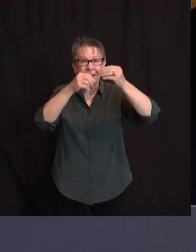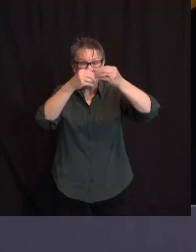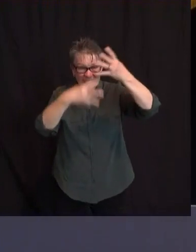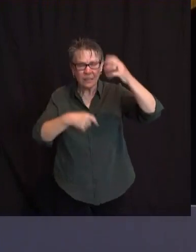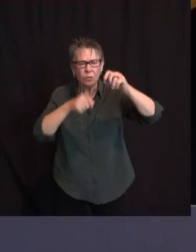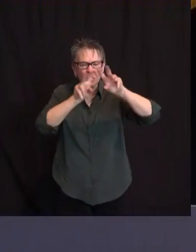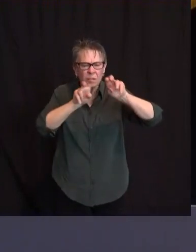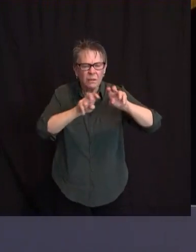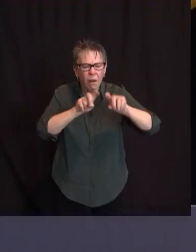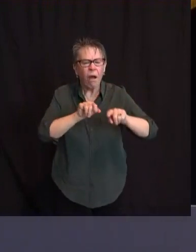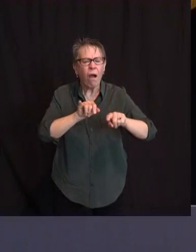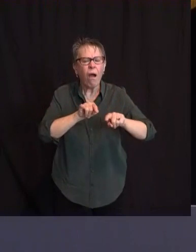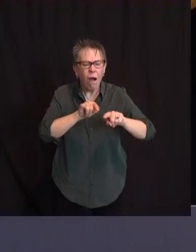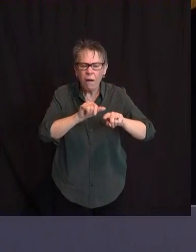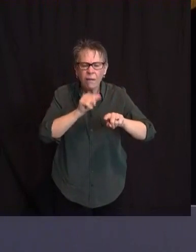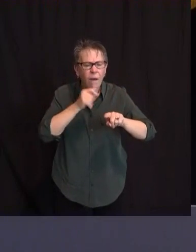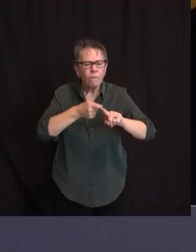our prayers.